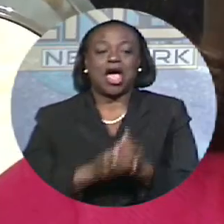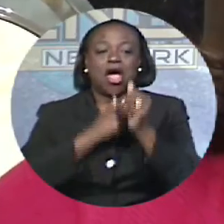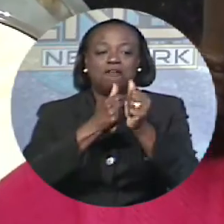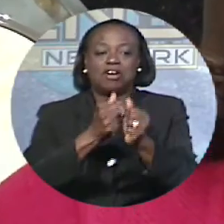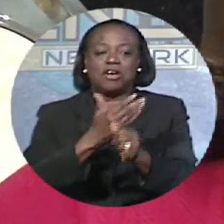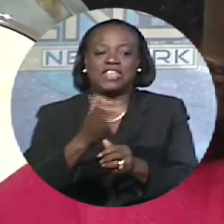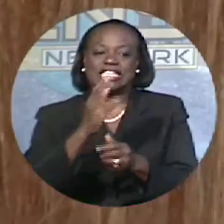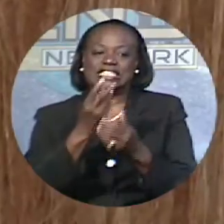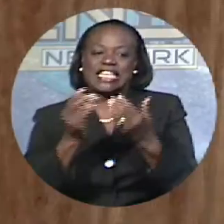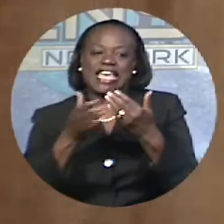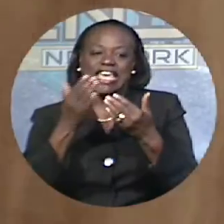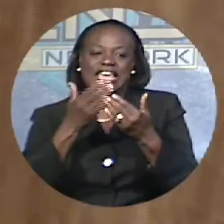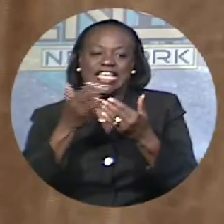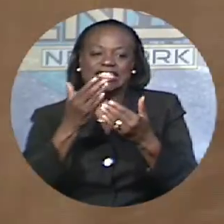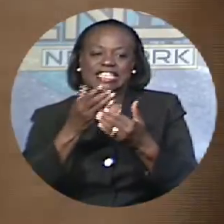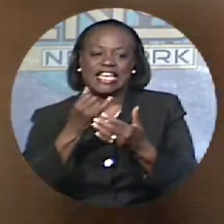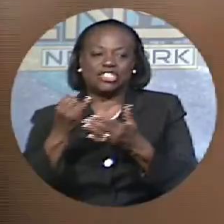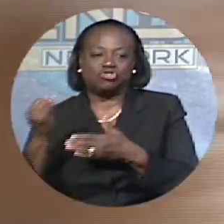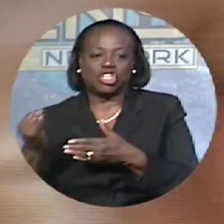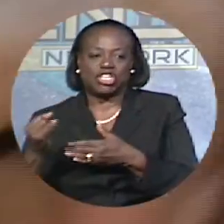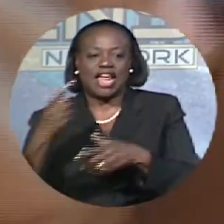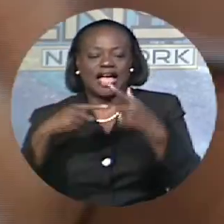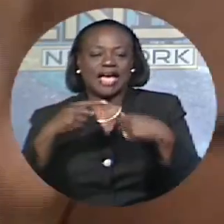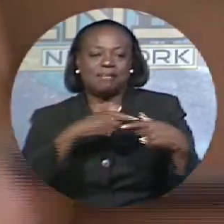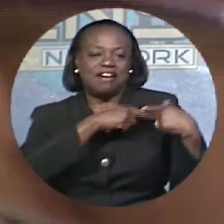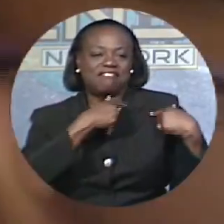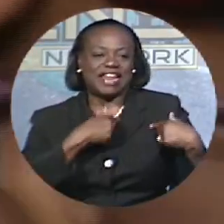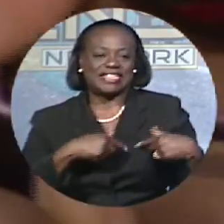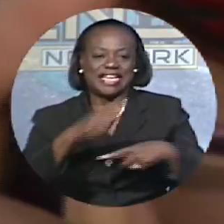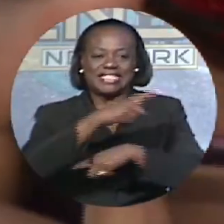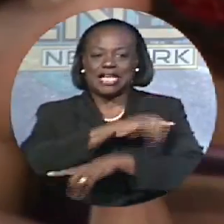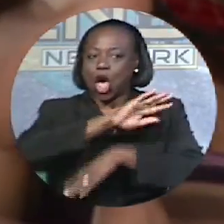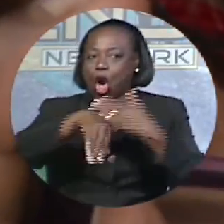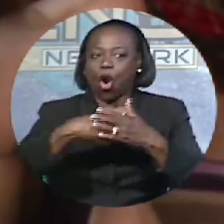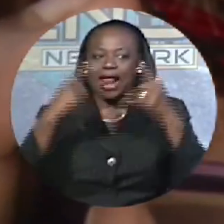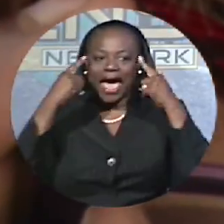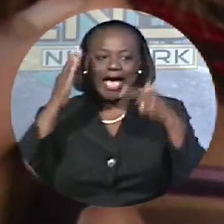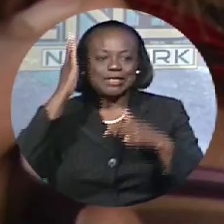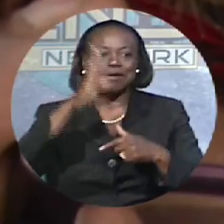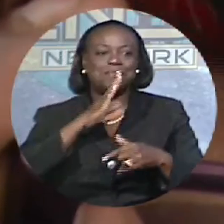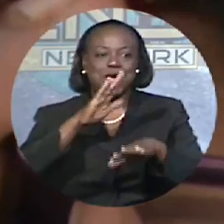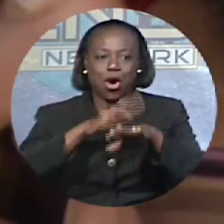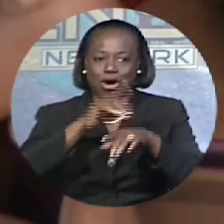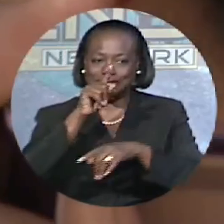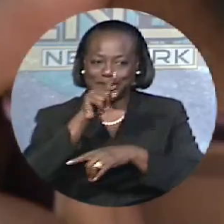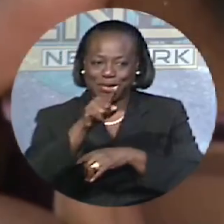simple instructions and come Valentine's Day, all eyes will be on you.